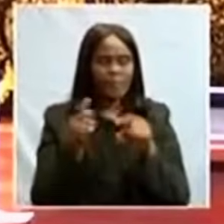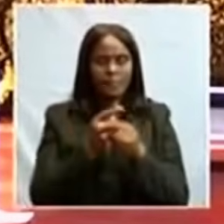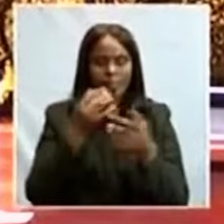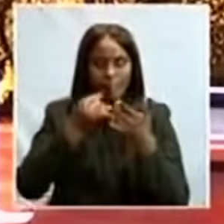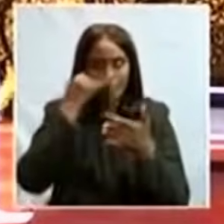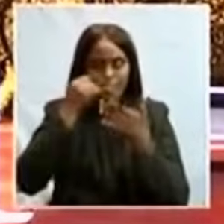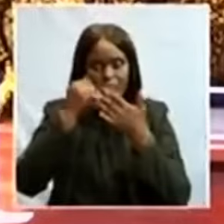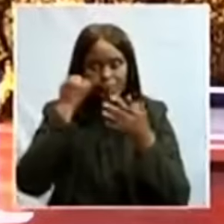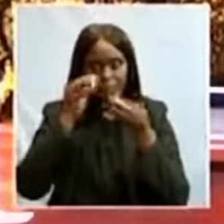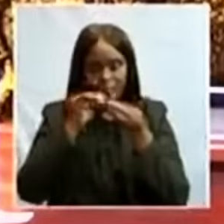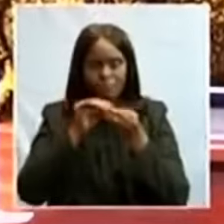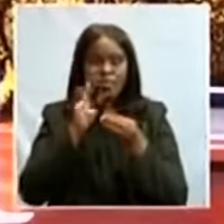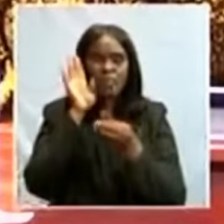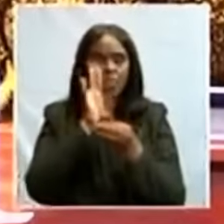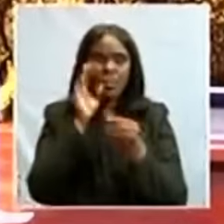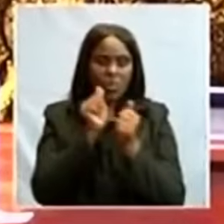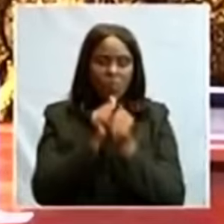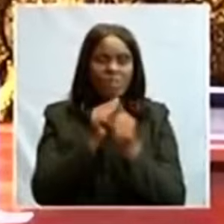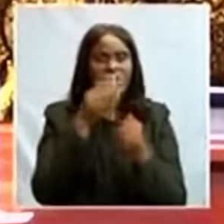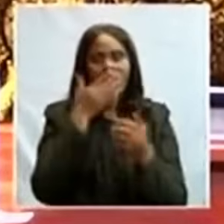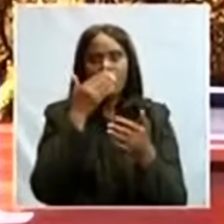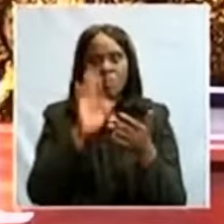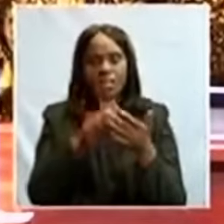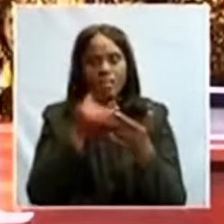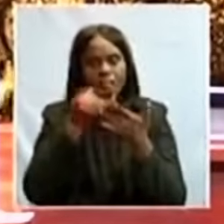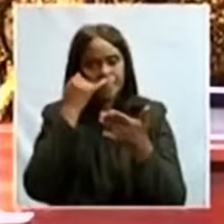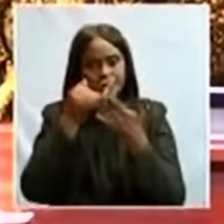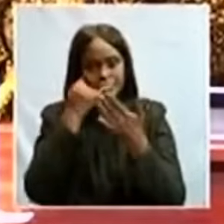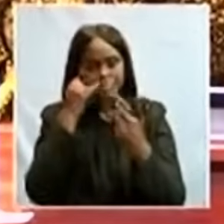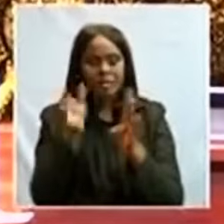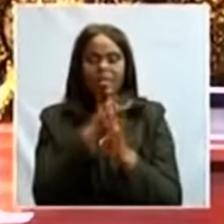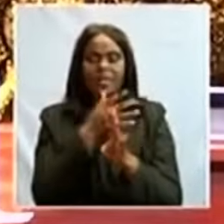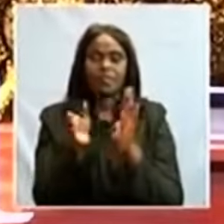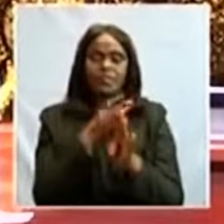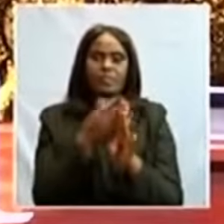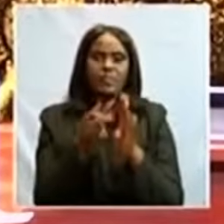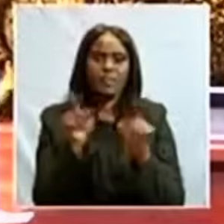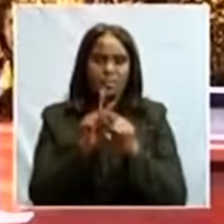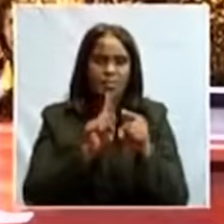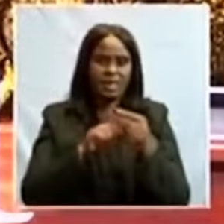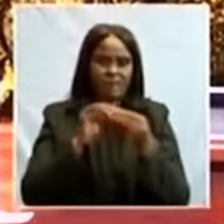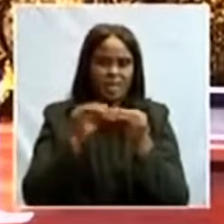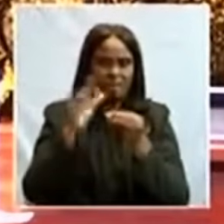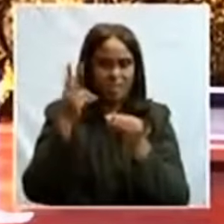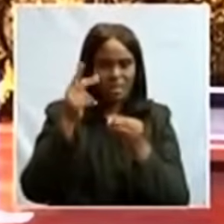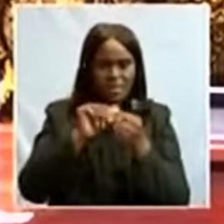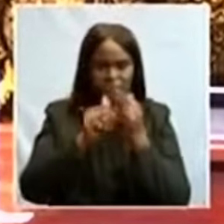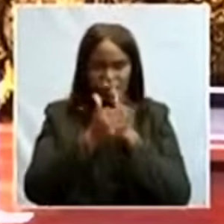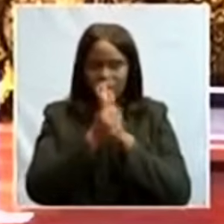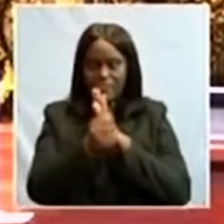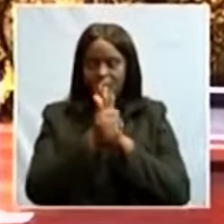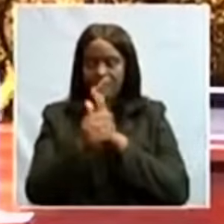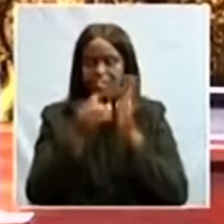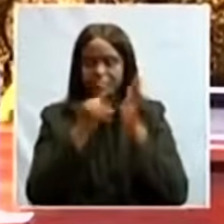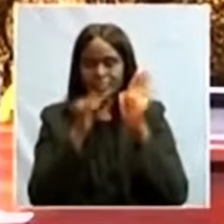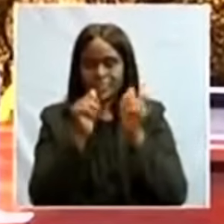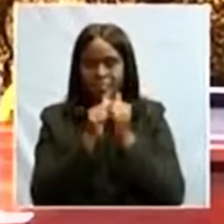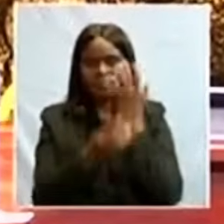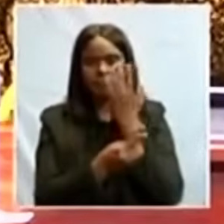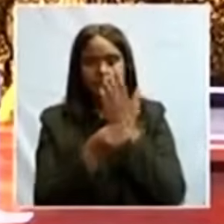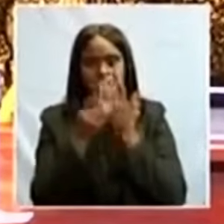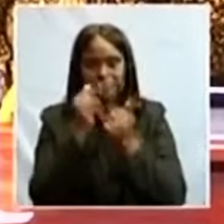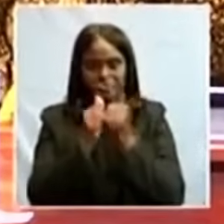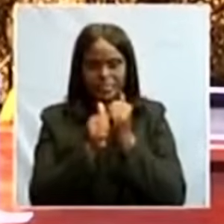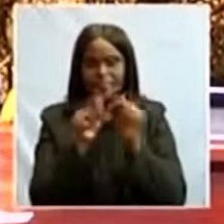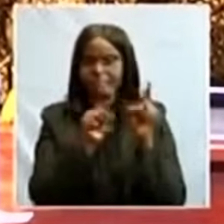drugs, alcohol, and substance abuse. Number 3, talent identification and development, which is